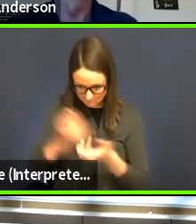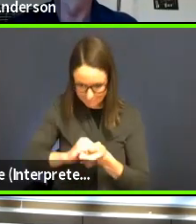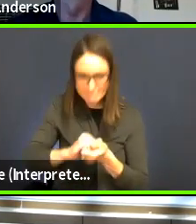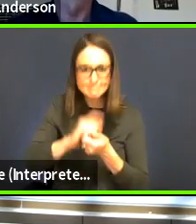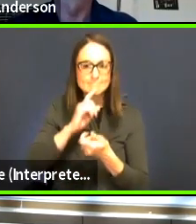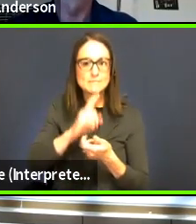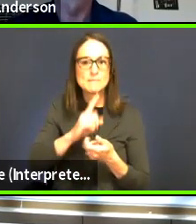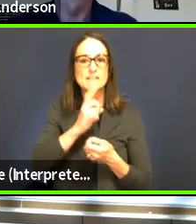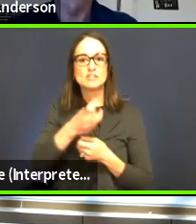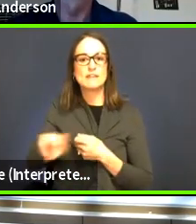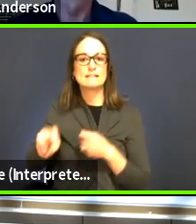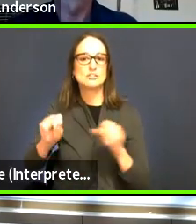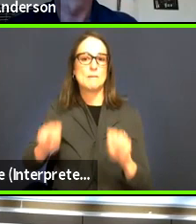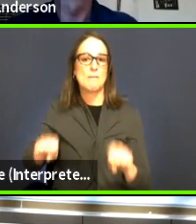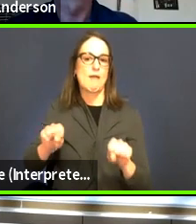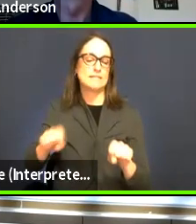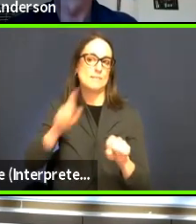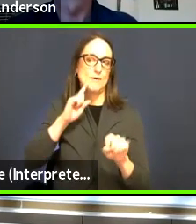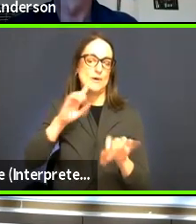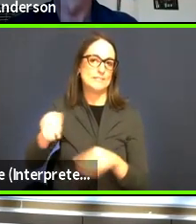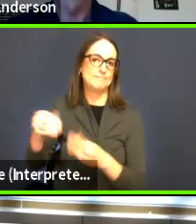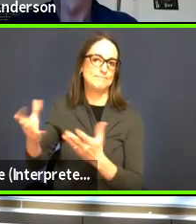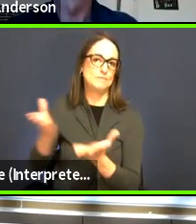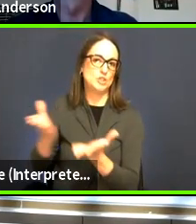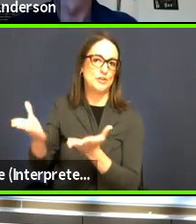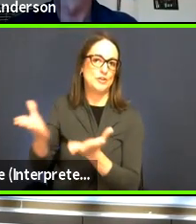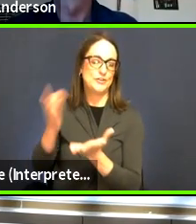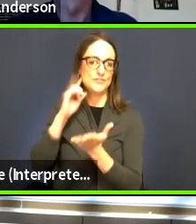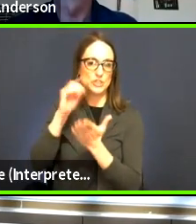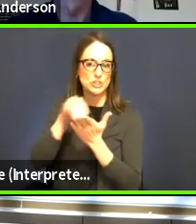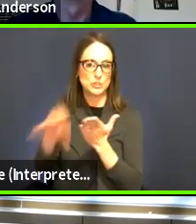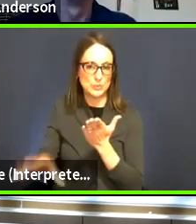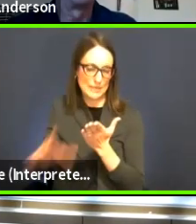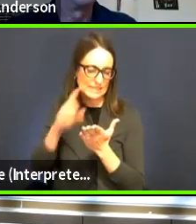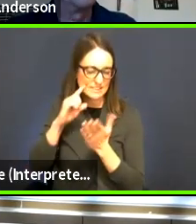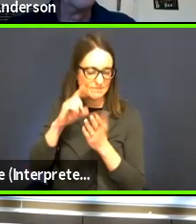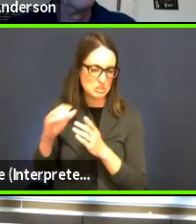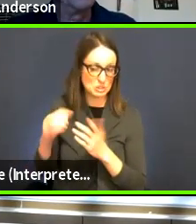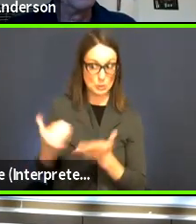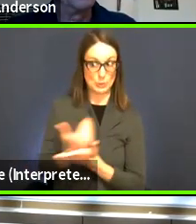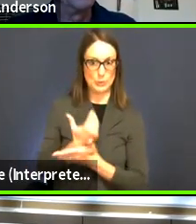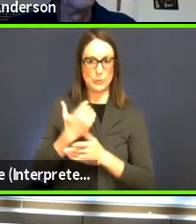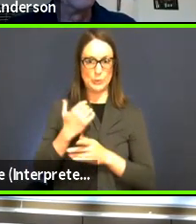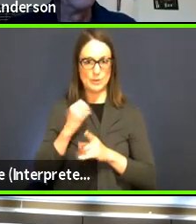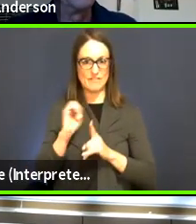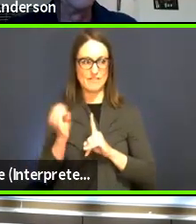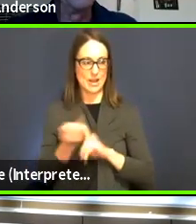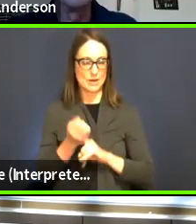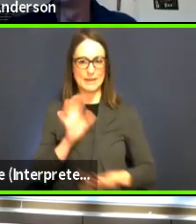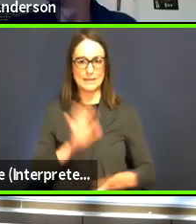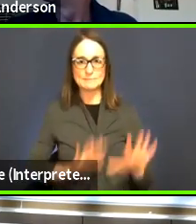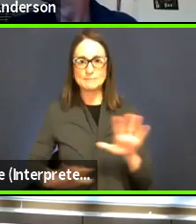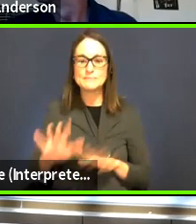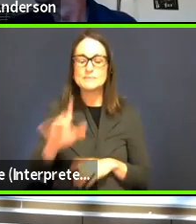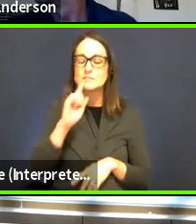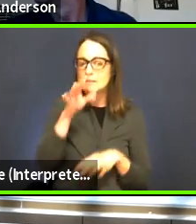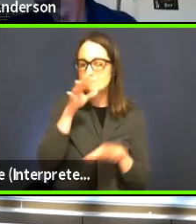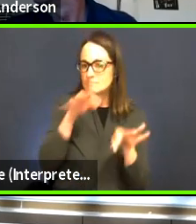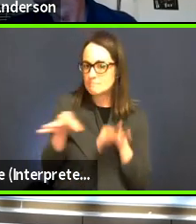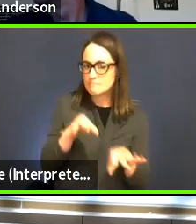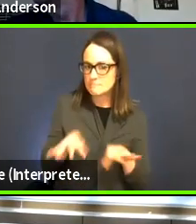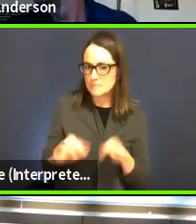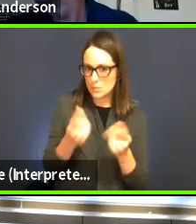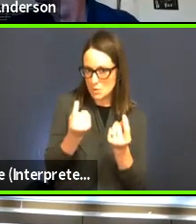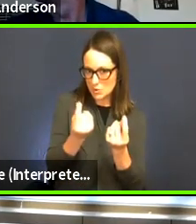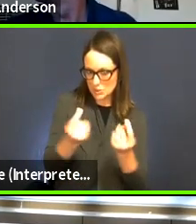serve students in a new environment. So let me share a little bit about what we're doing in the task force